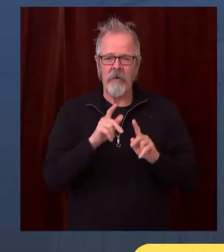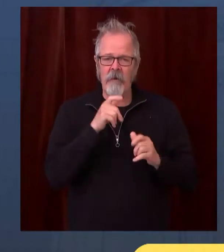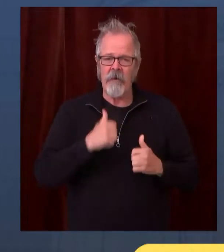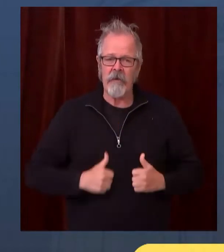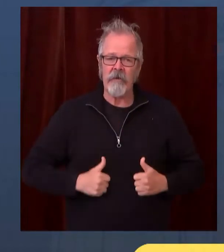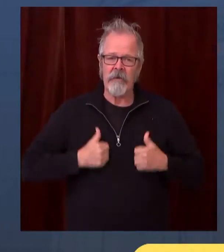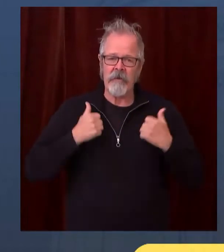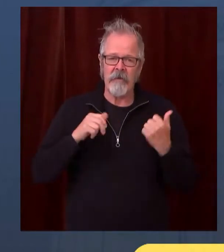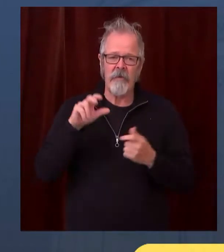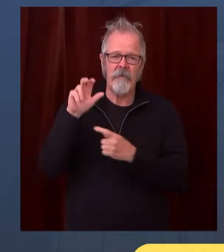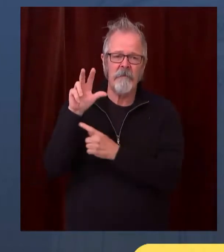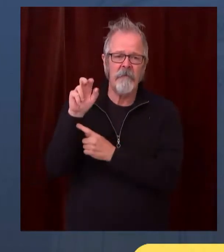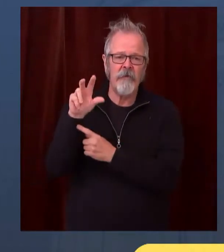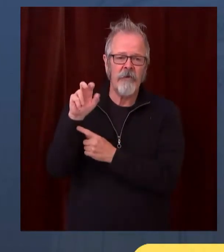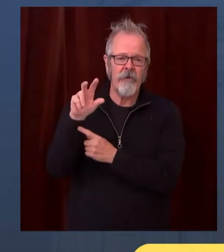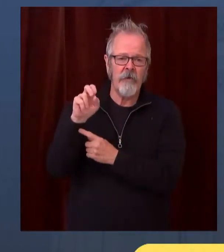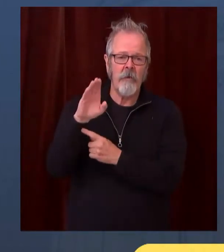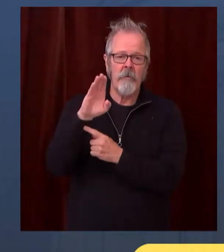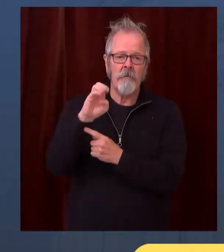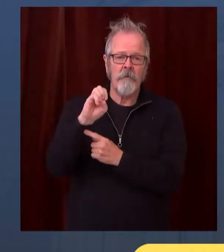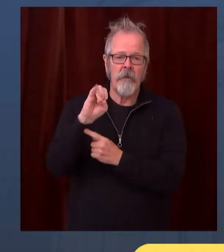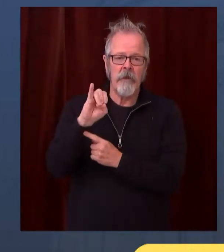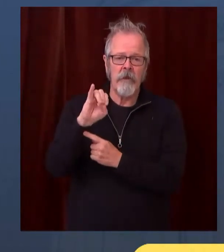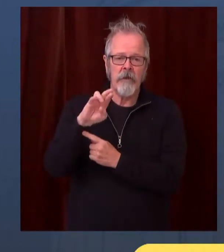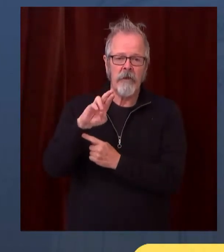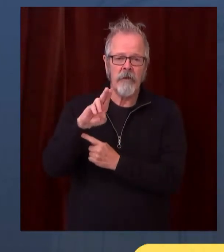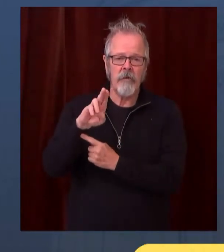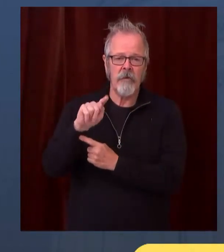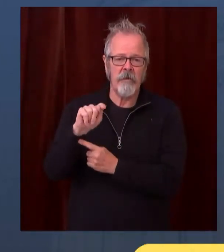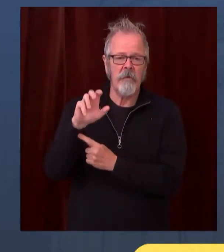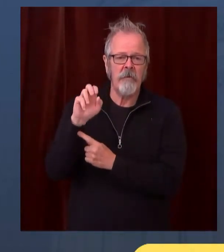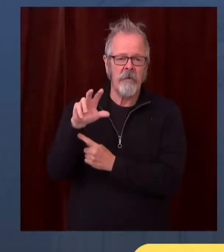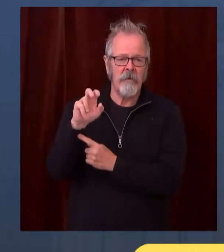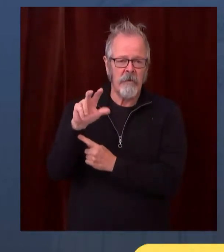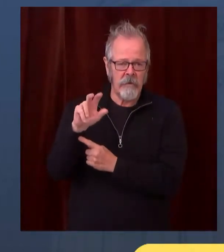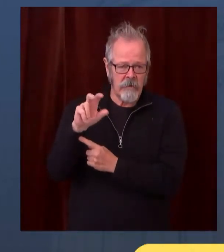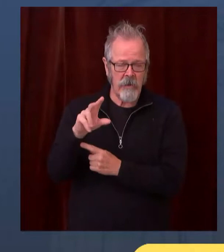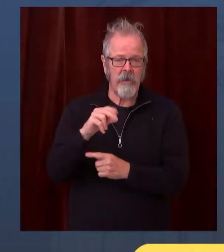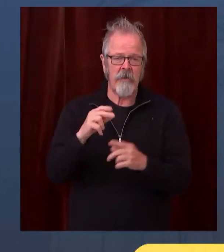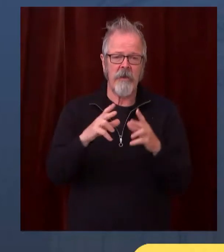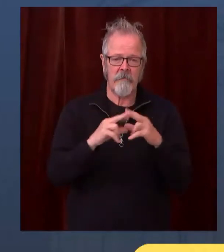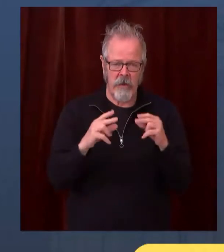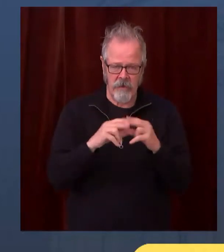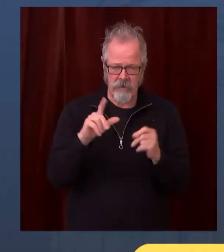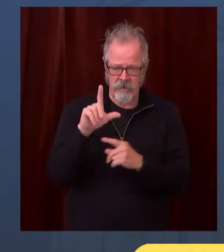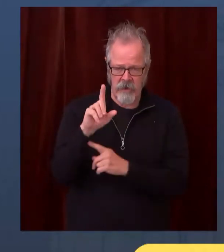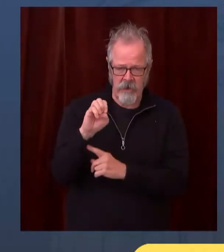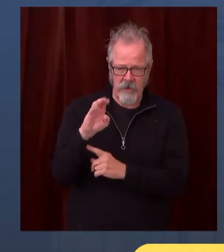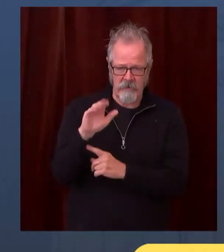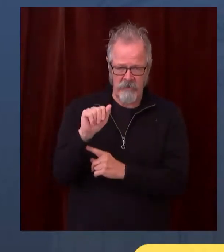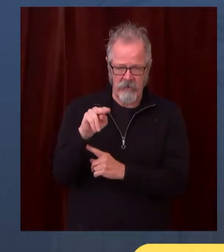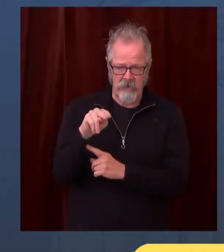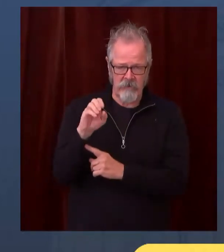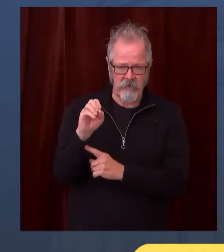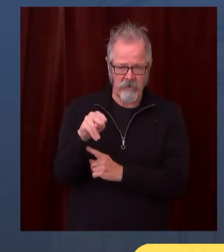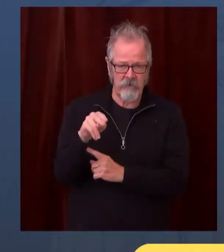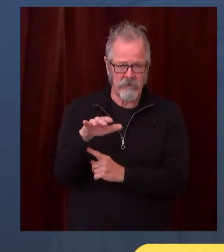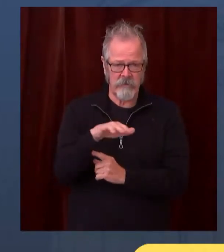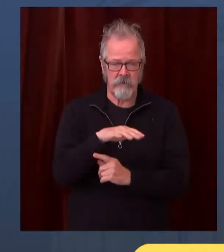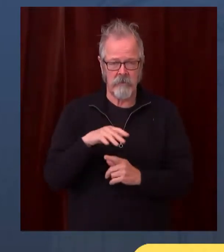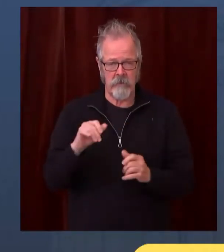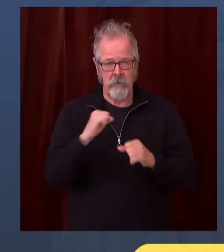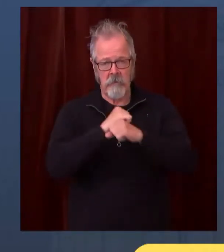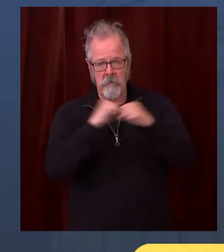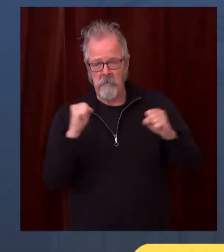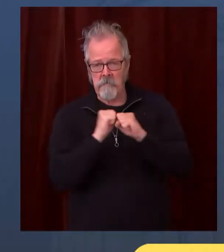hunger, economic difficulties, and now this unbelievable explosion that's injured thousands and taken many lives. I